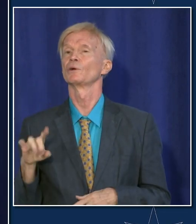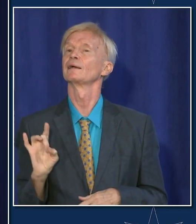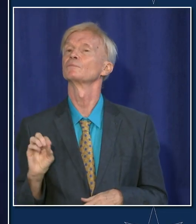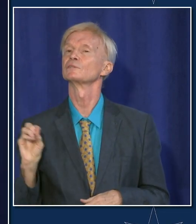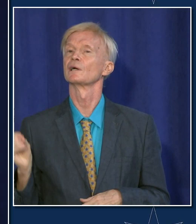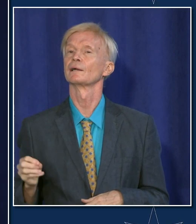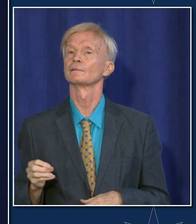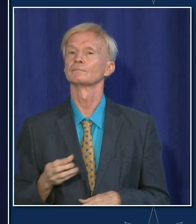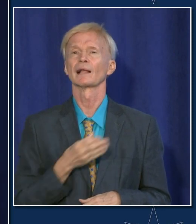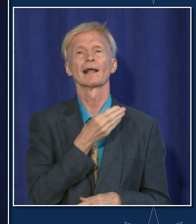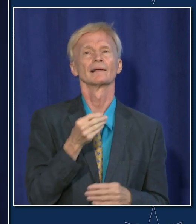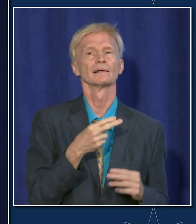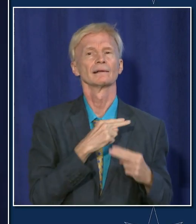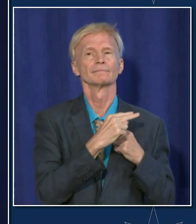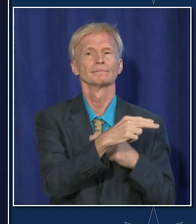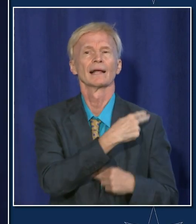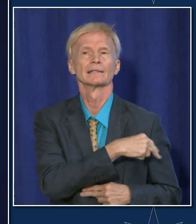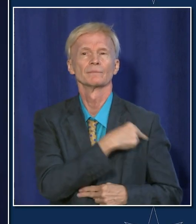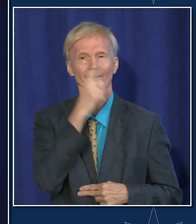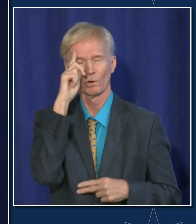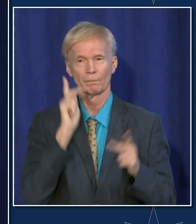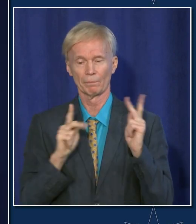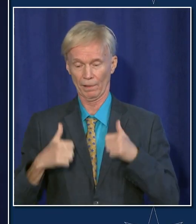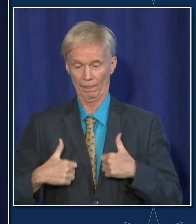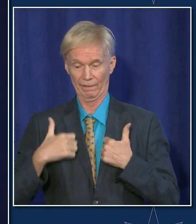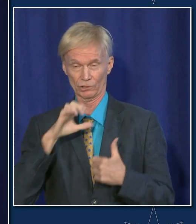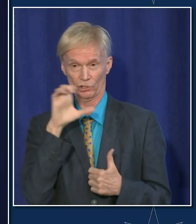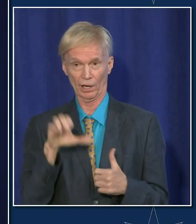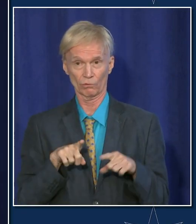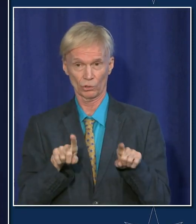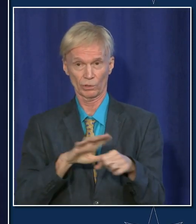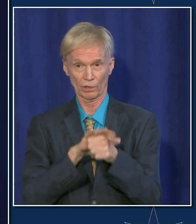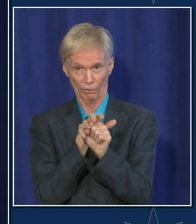Similarly, where we look at hospitalizations for Chicago residents in the full pandemic,